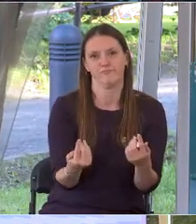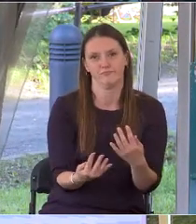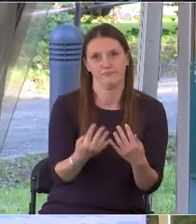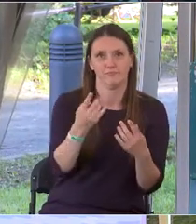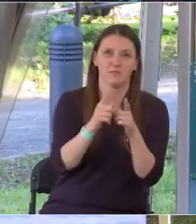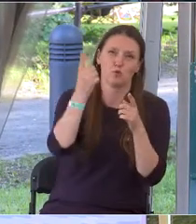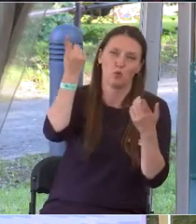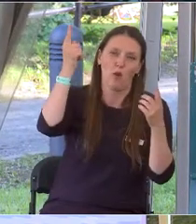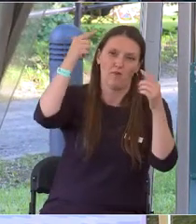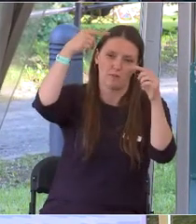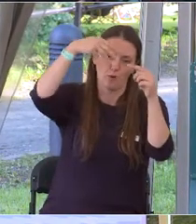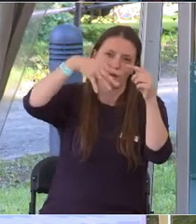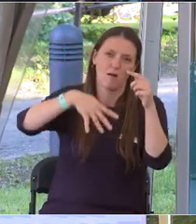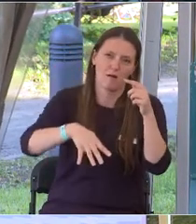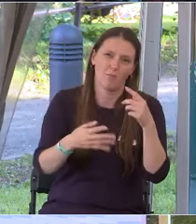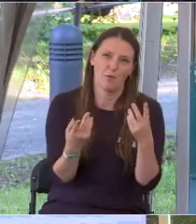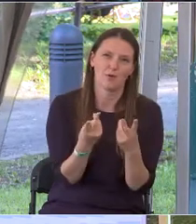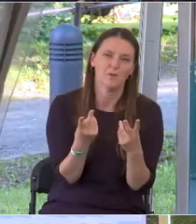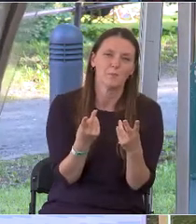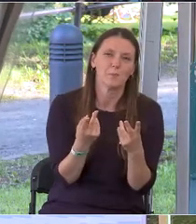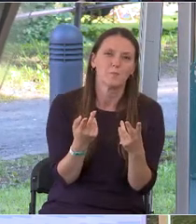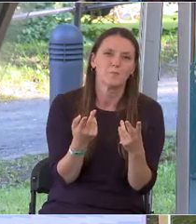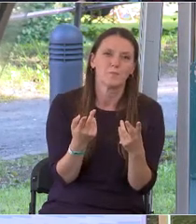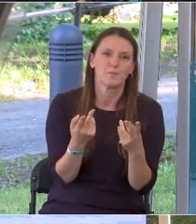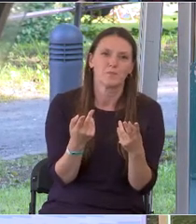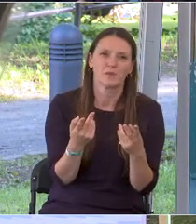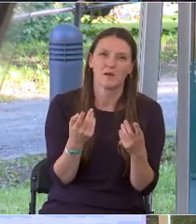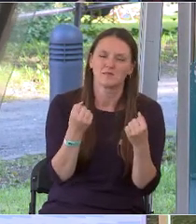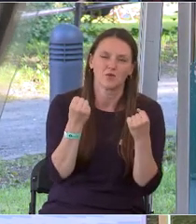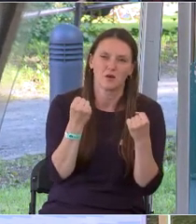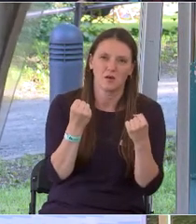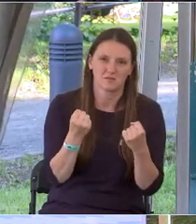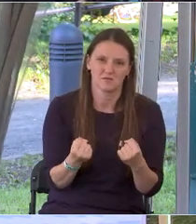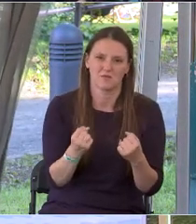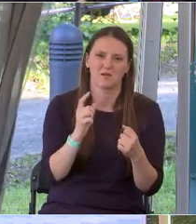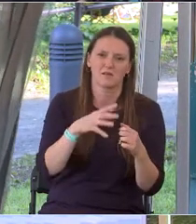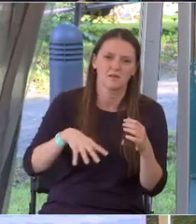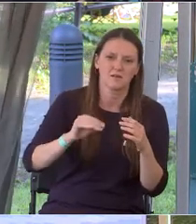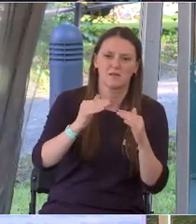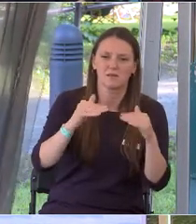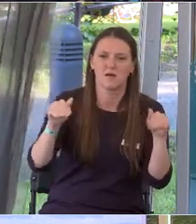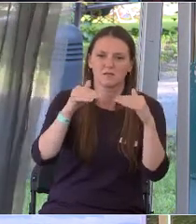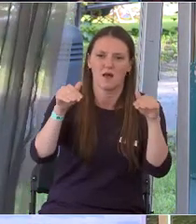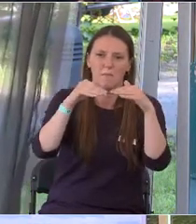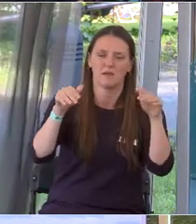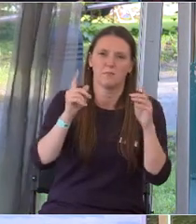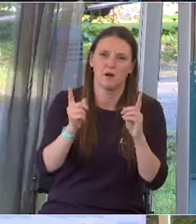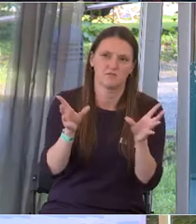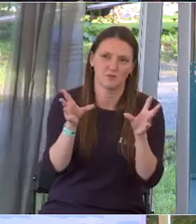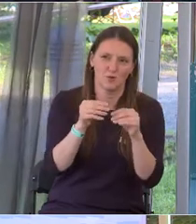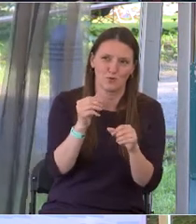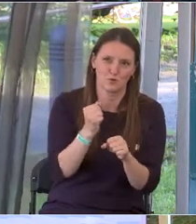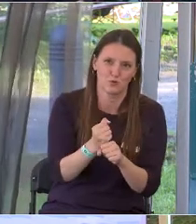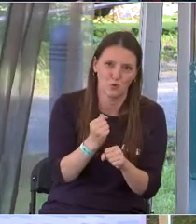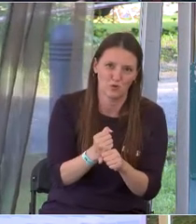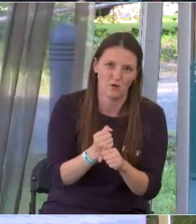help them as well, because it's so intertwined in every level and every aspect in society. So we do need